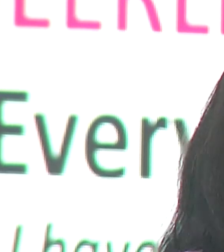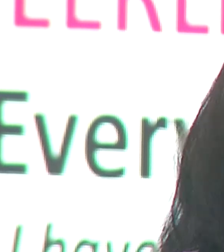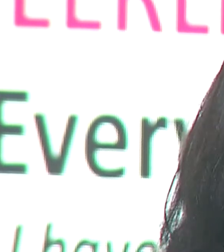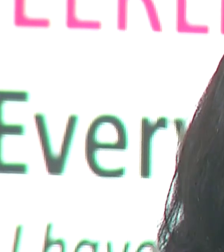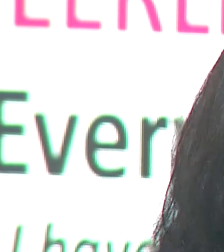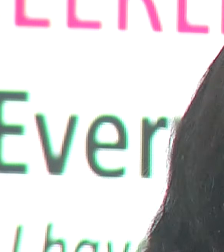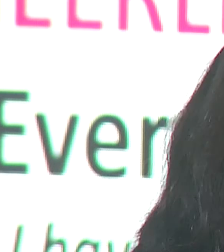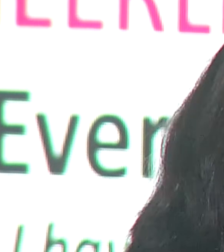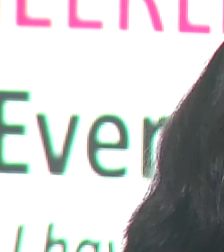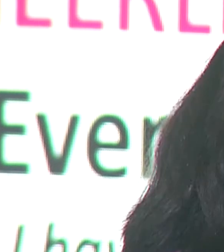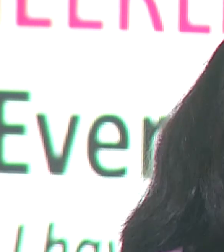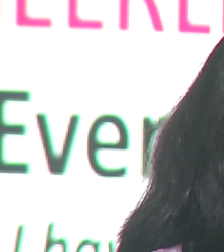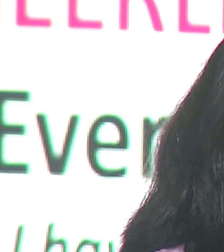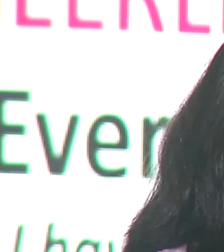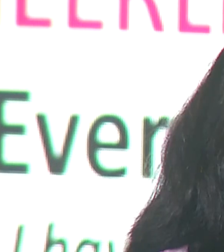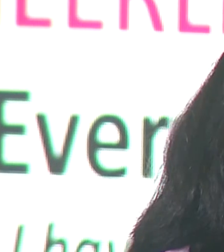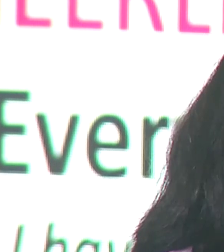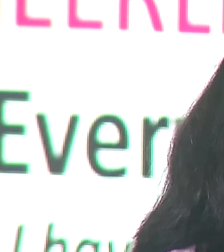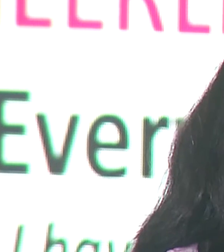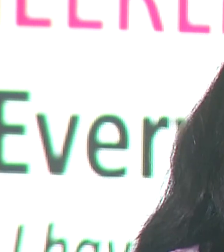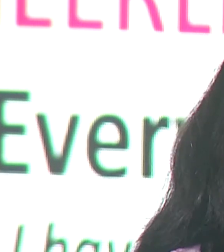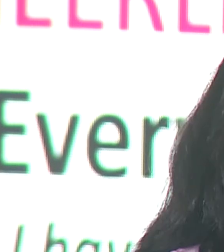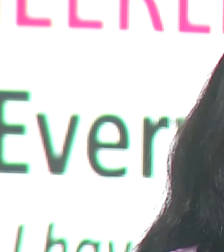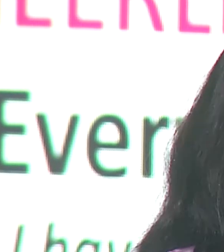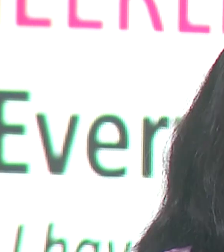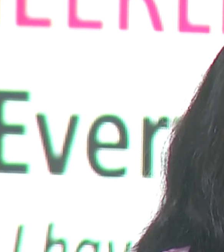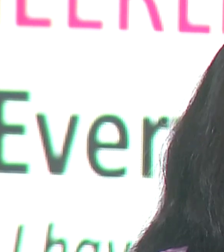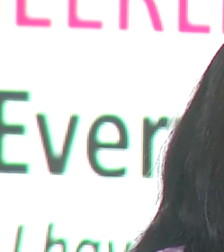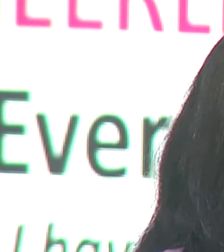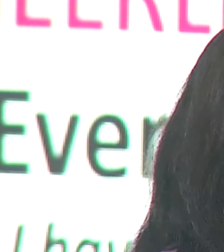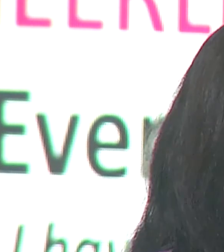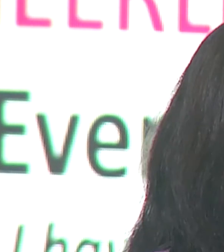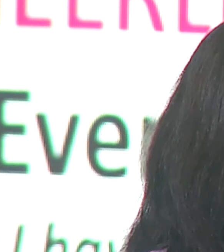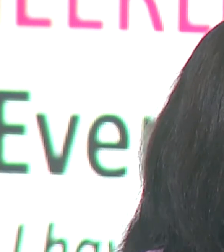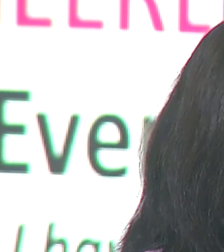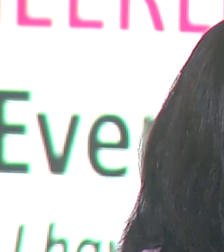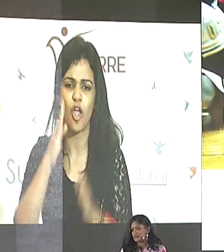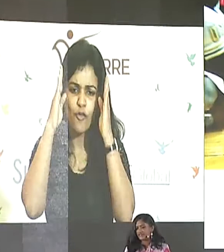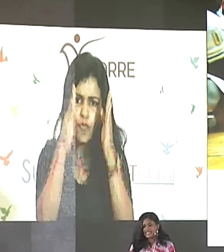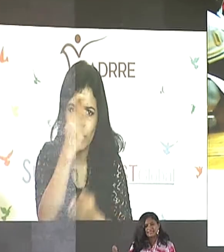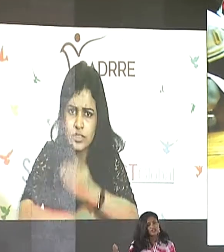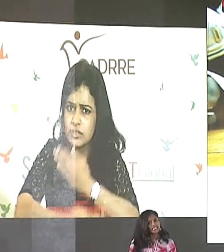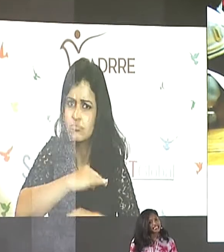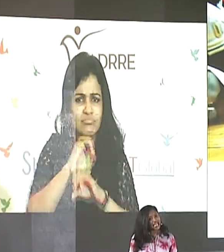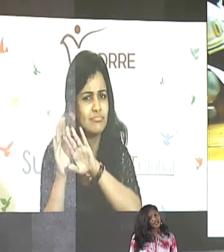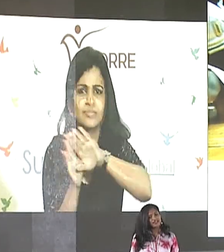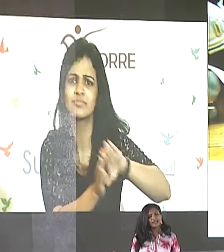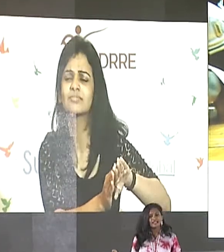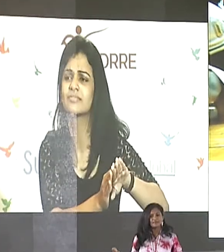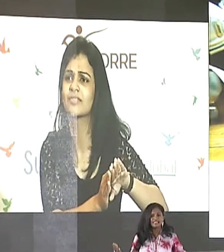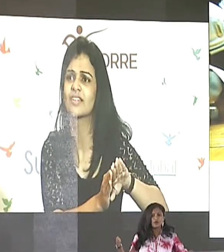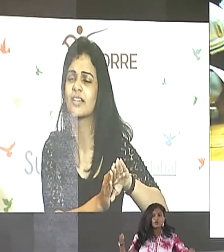These are aspirations, obviously. But more than anything else, I think the world today, I've always believed that it's about yin and